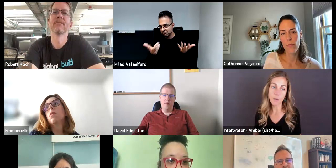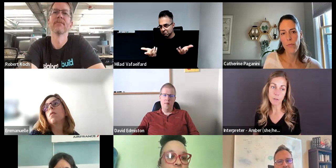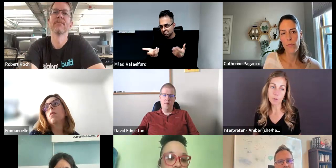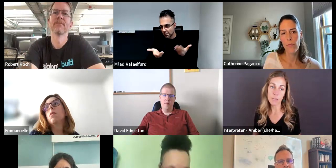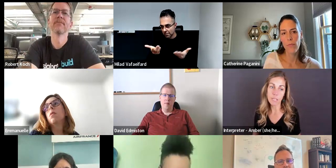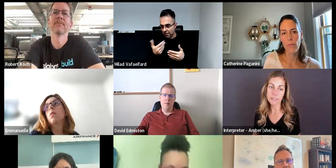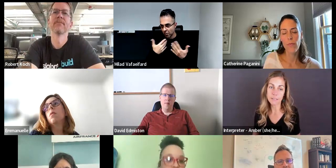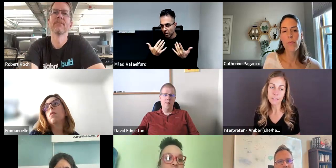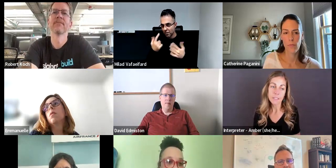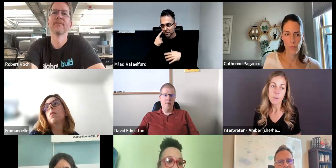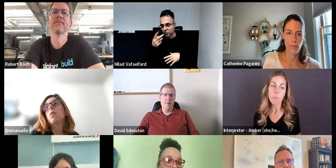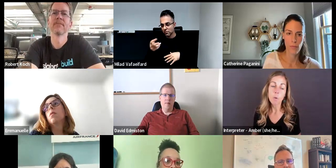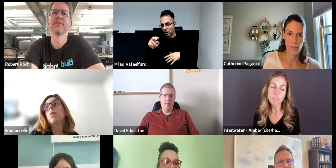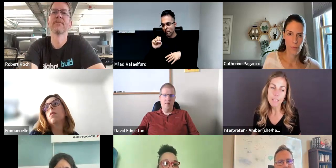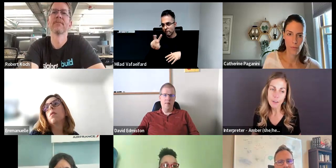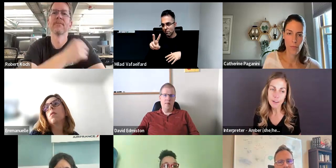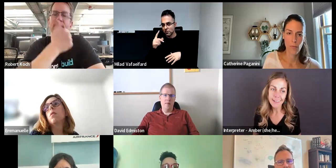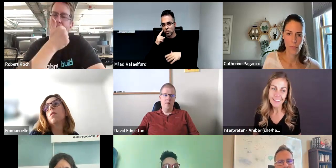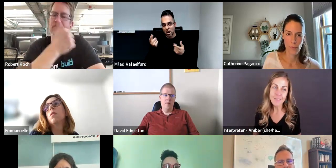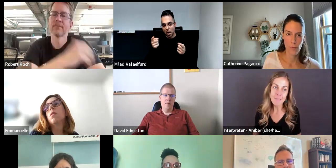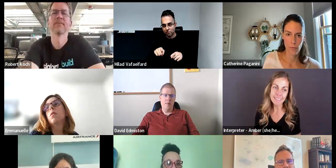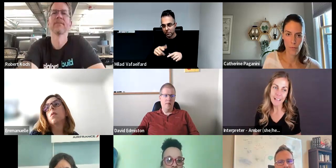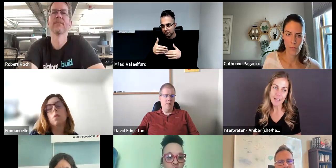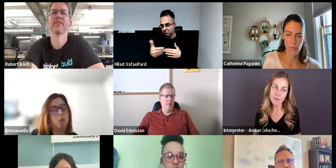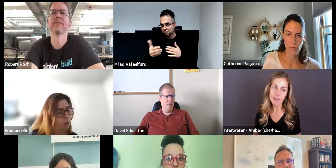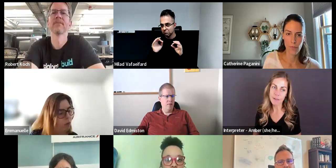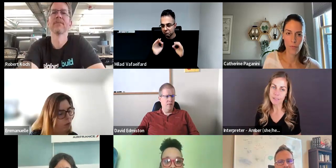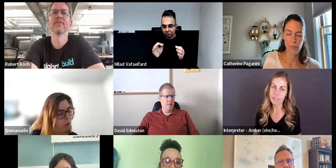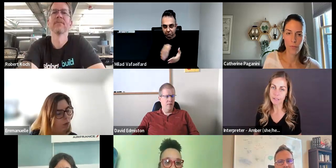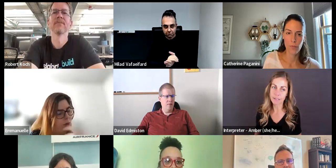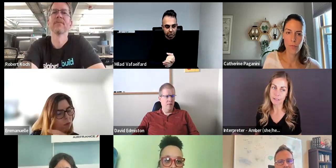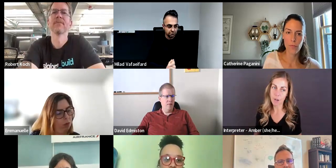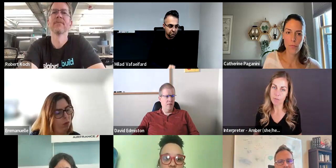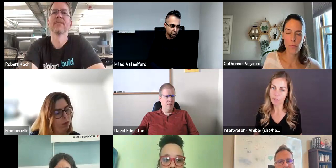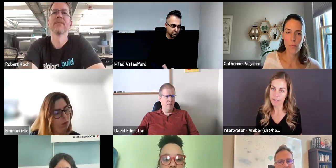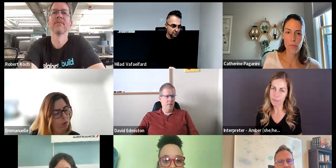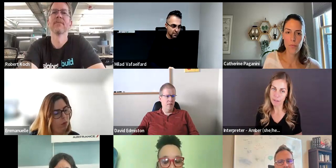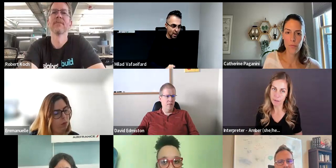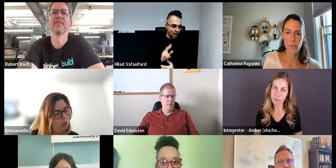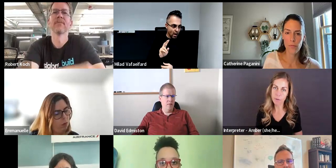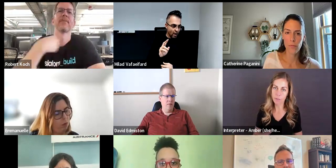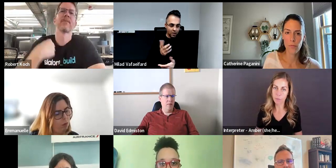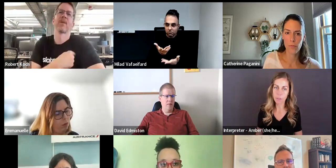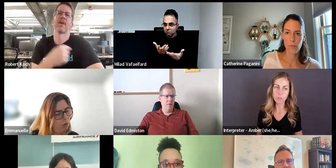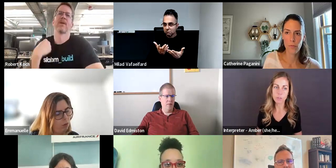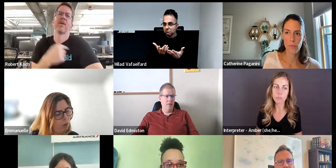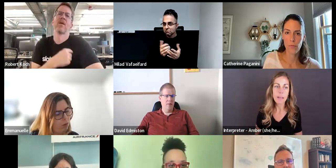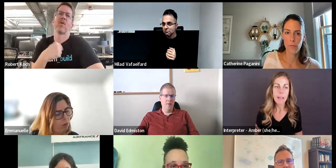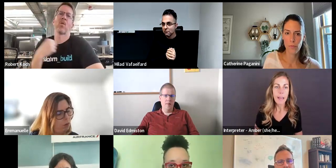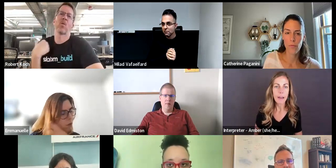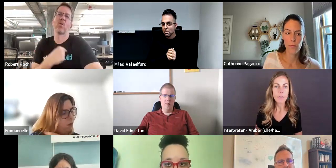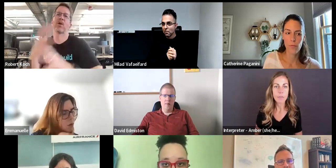We'll see how much we can put together in the meantime, but I was thinking since that conference is happening in November, this would be good